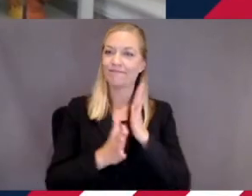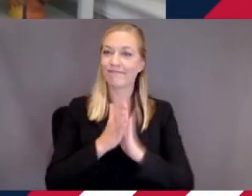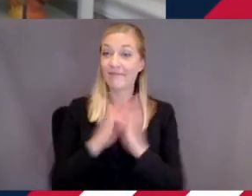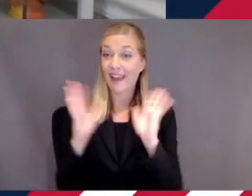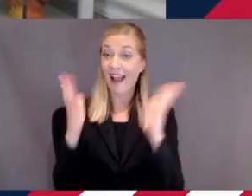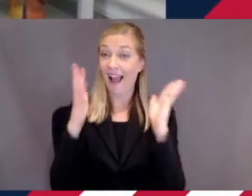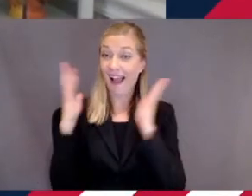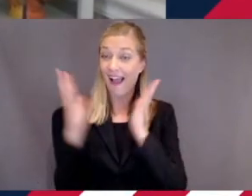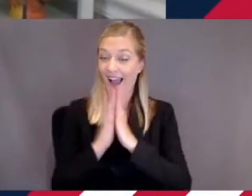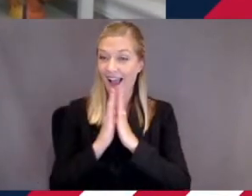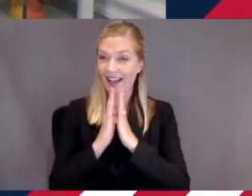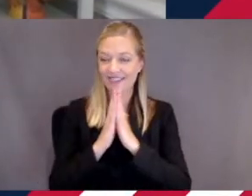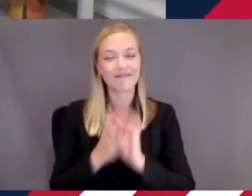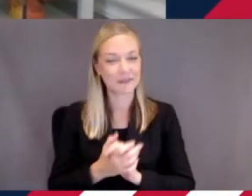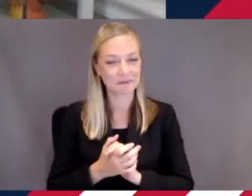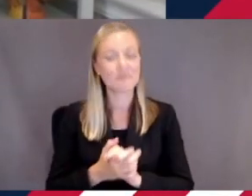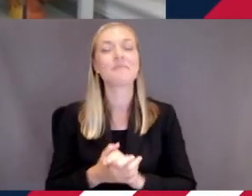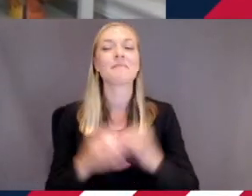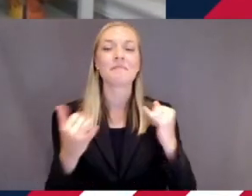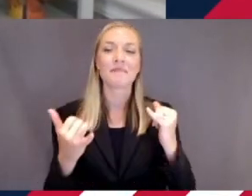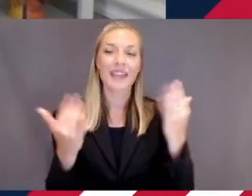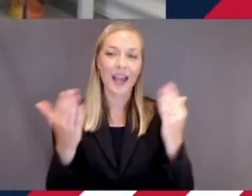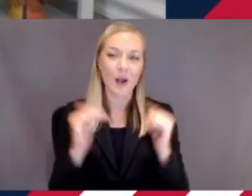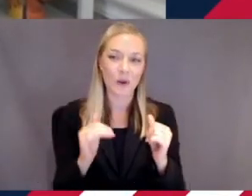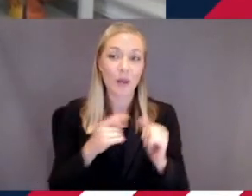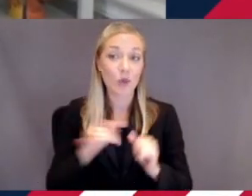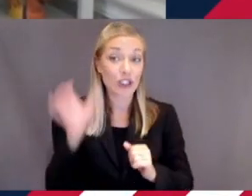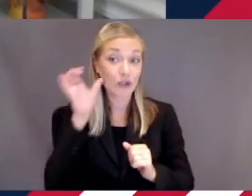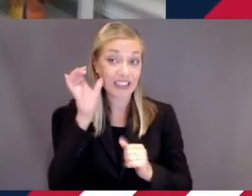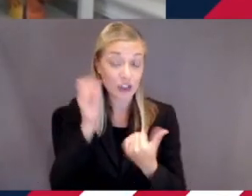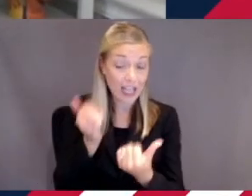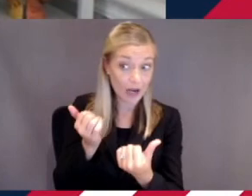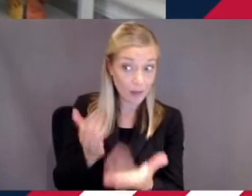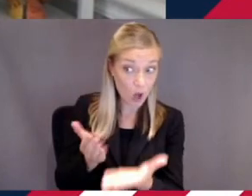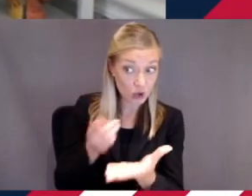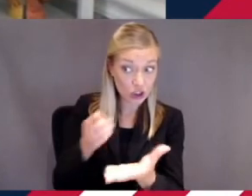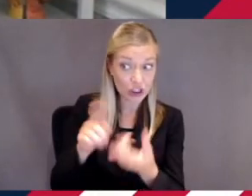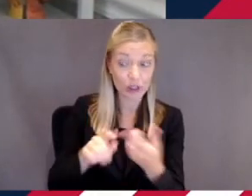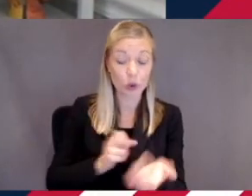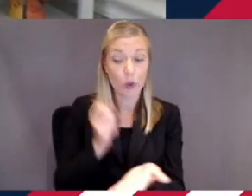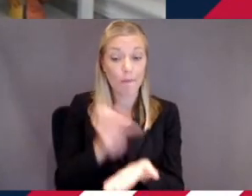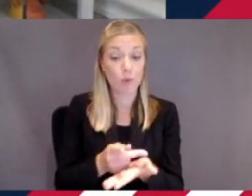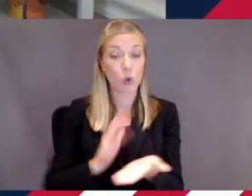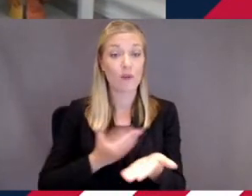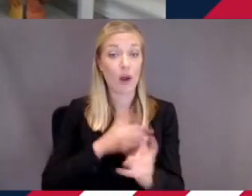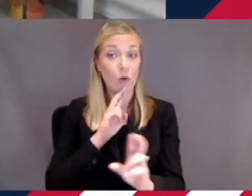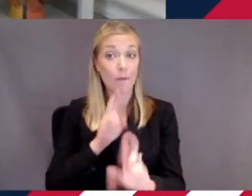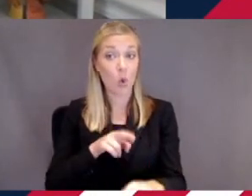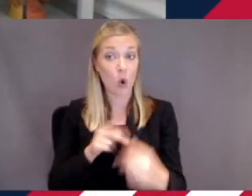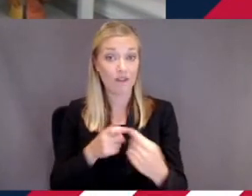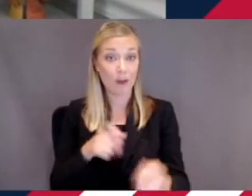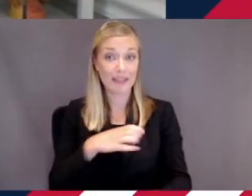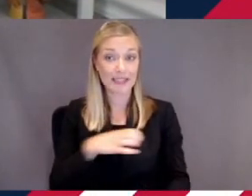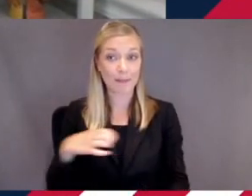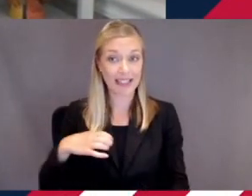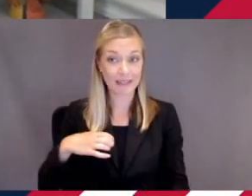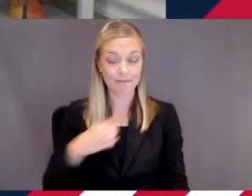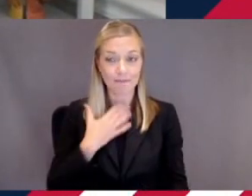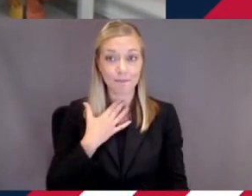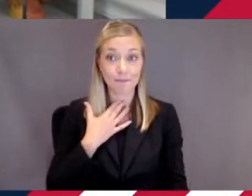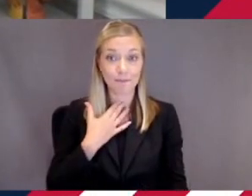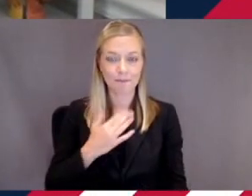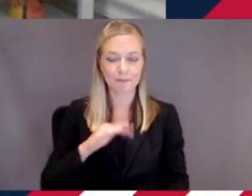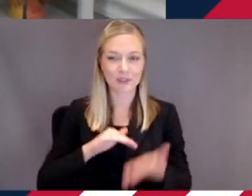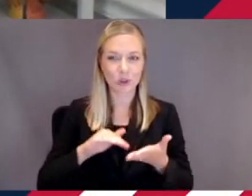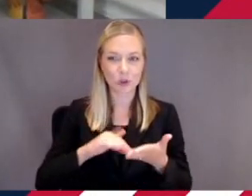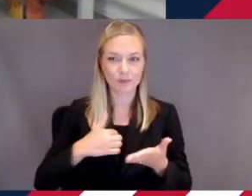now going to entertain a motion to approve the report of this committee, excuse me, and authorize staff to